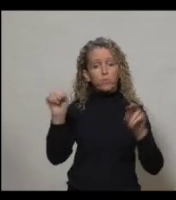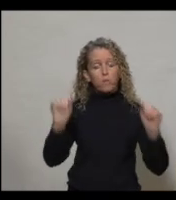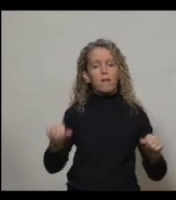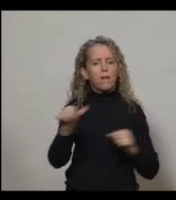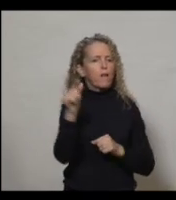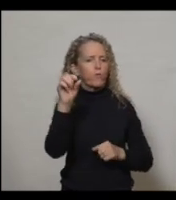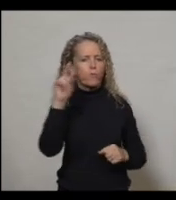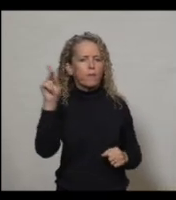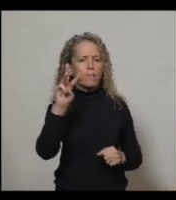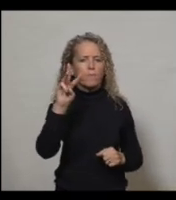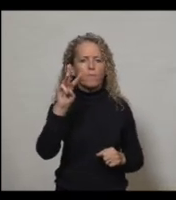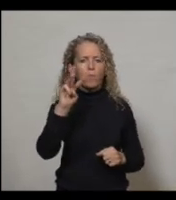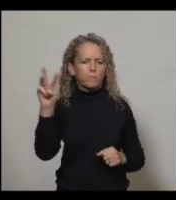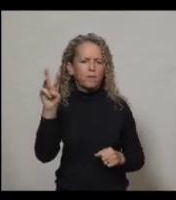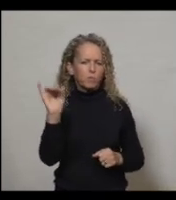there if you want more information.